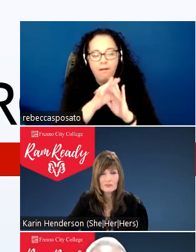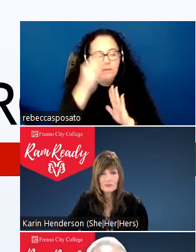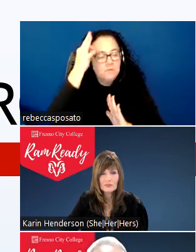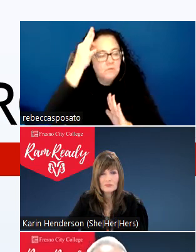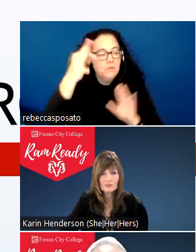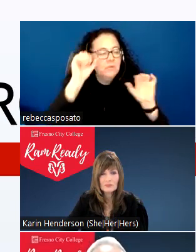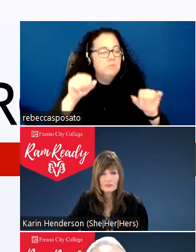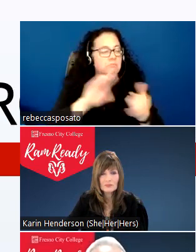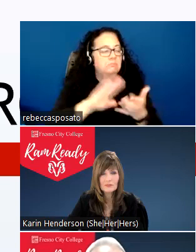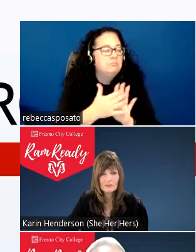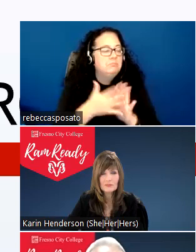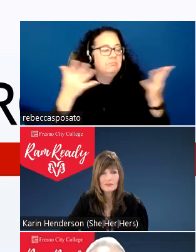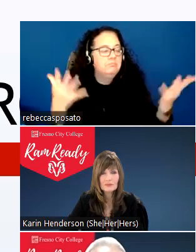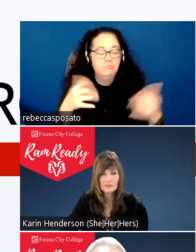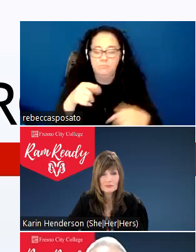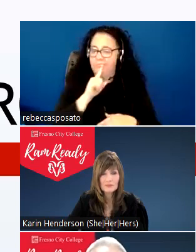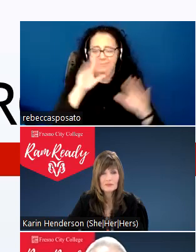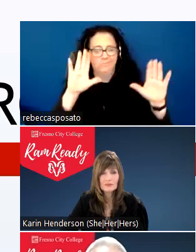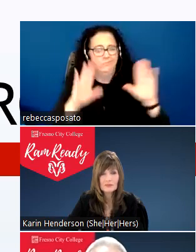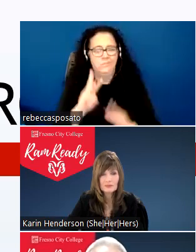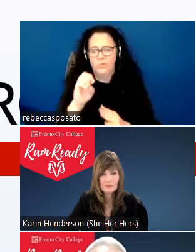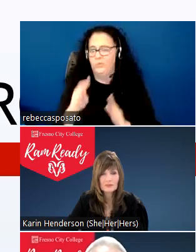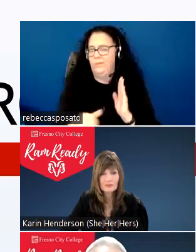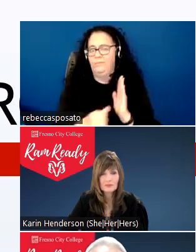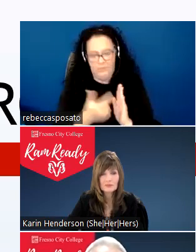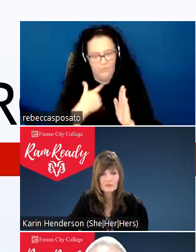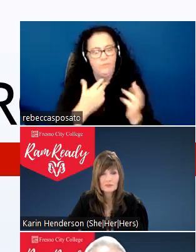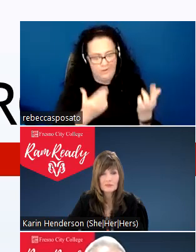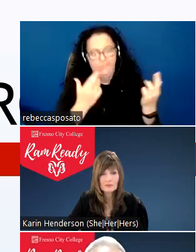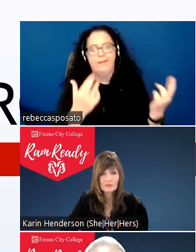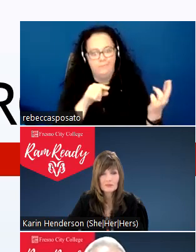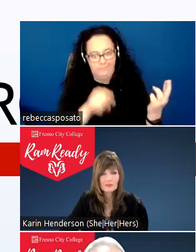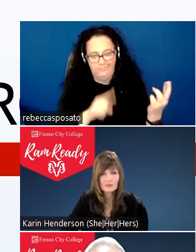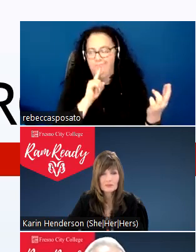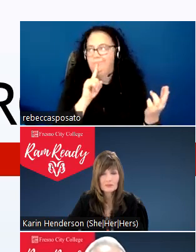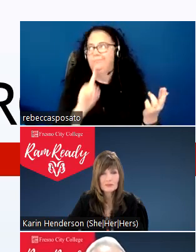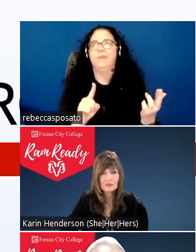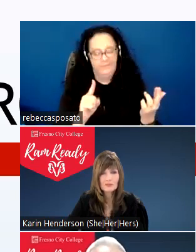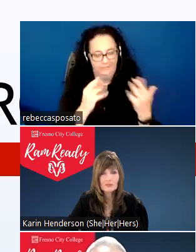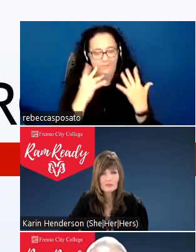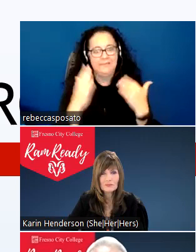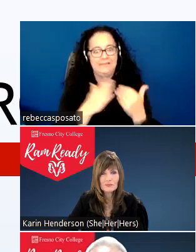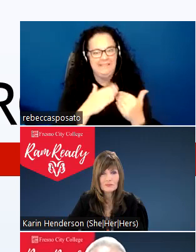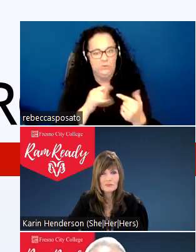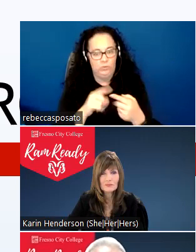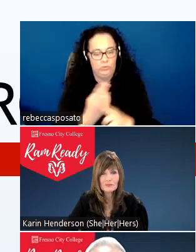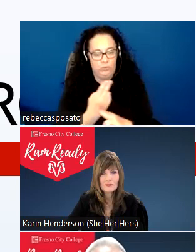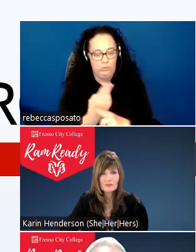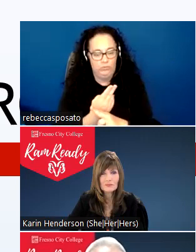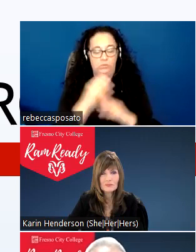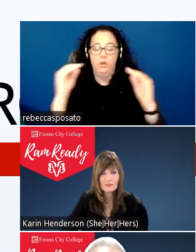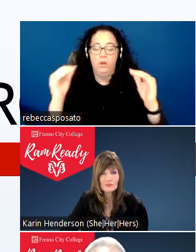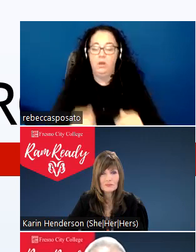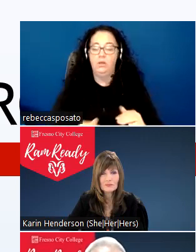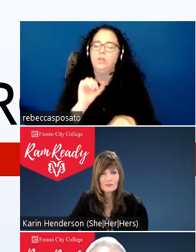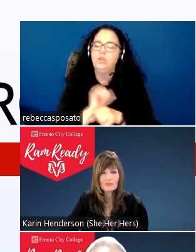excellent website to use. We recommend it. It's very user-friendly. We also recommend Career Coach.